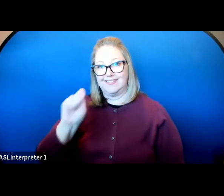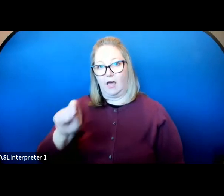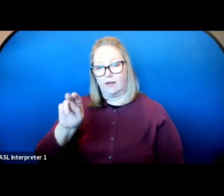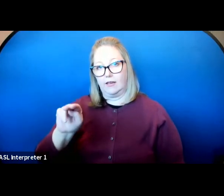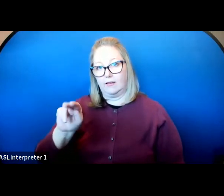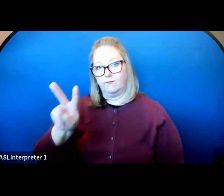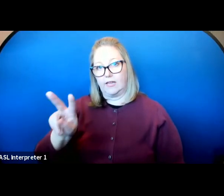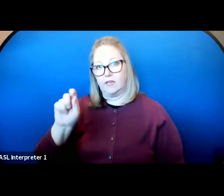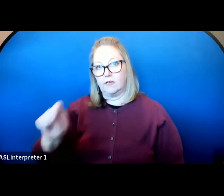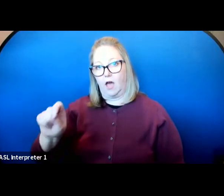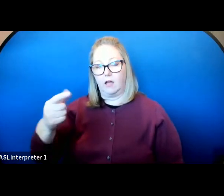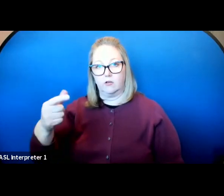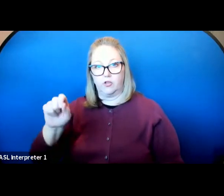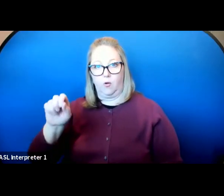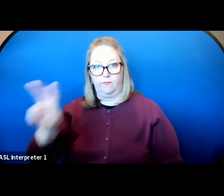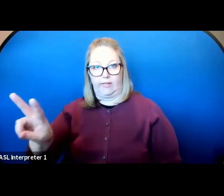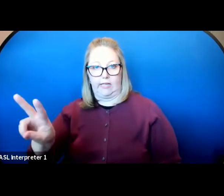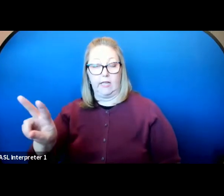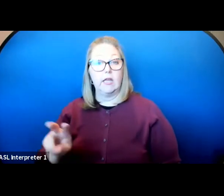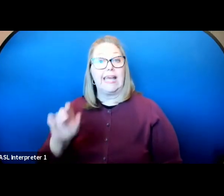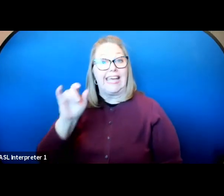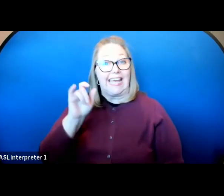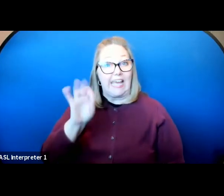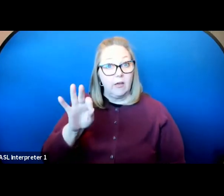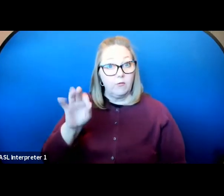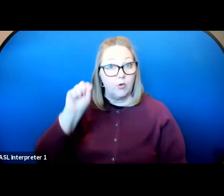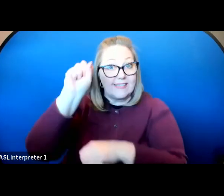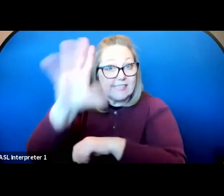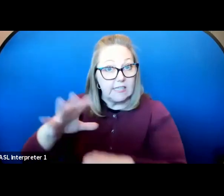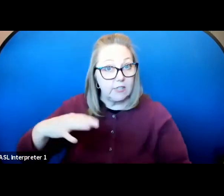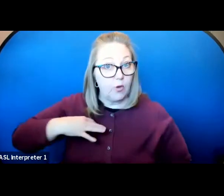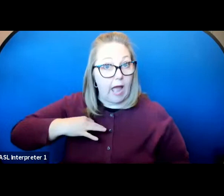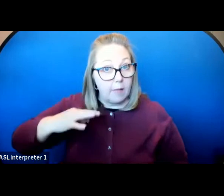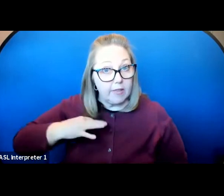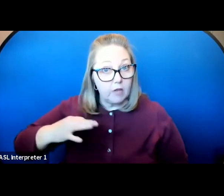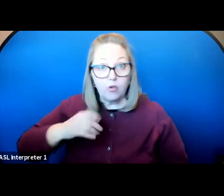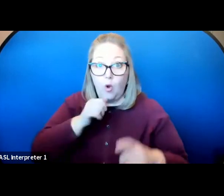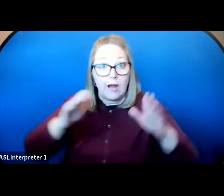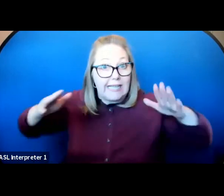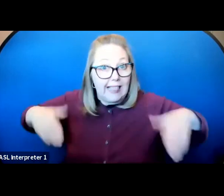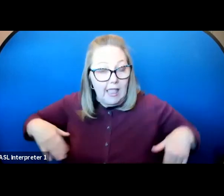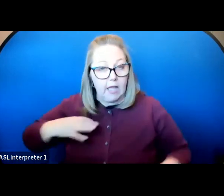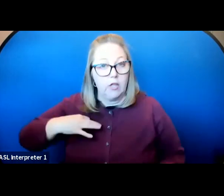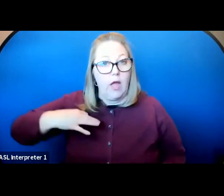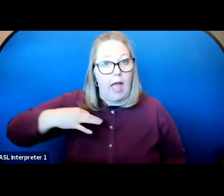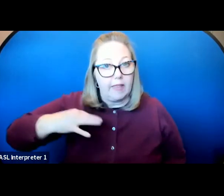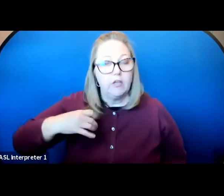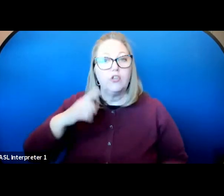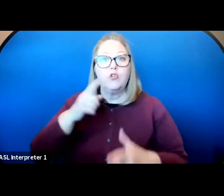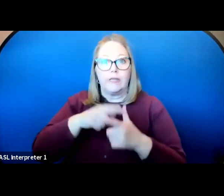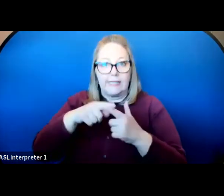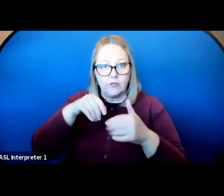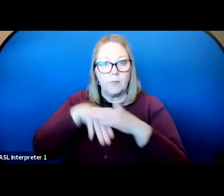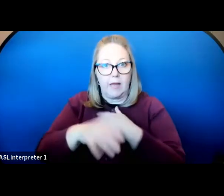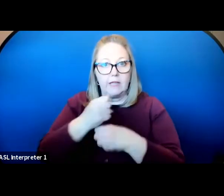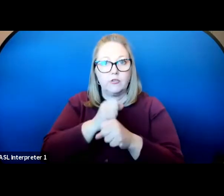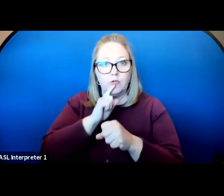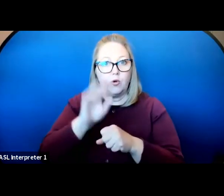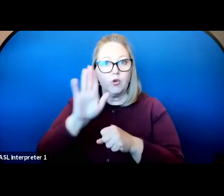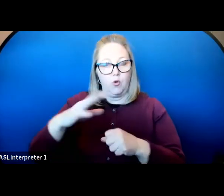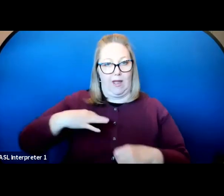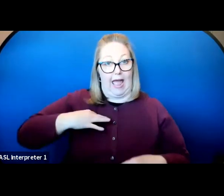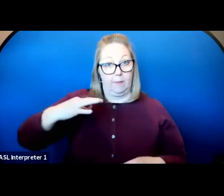chap.clarkcounty.nv.gov. If you are in the queue or if you are not in the queue, either way, you need to go in and update your application. Two